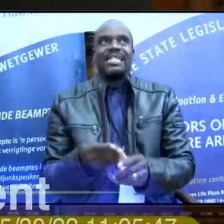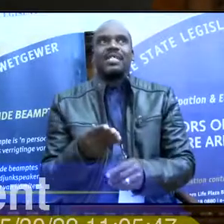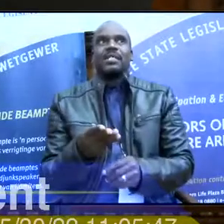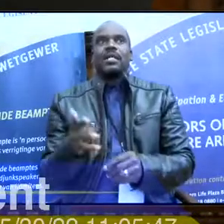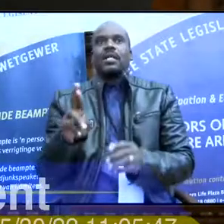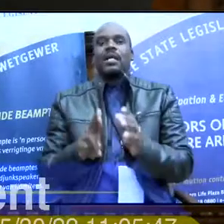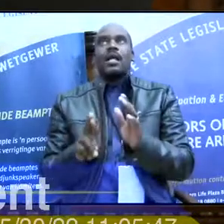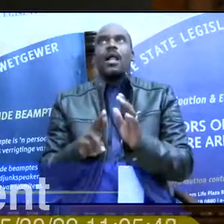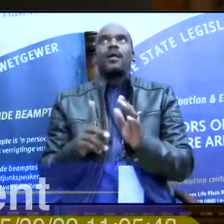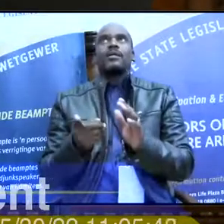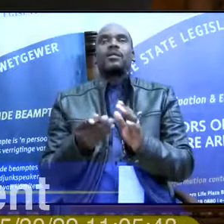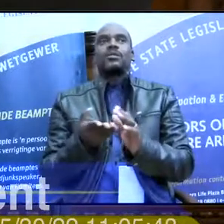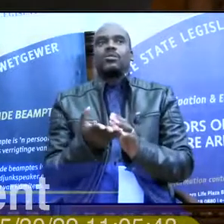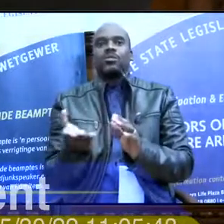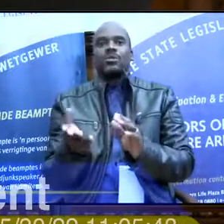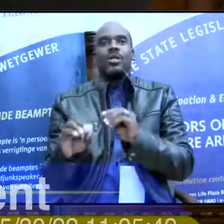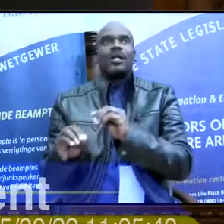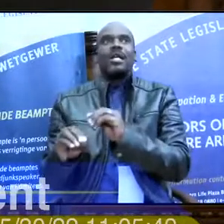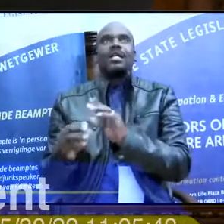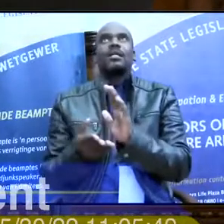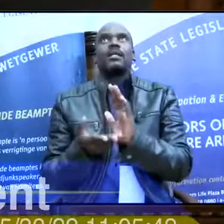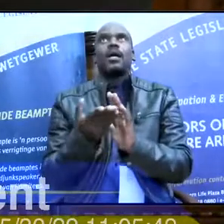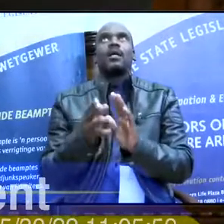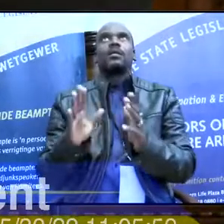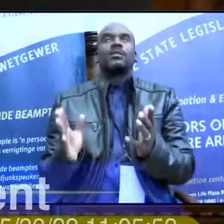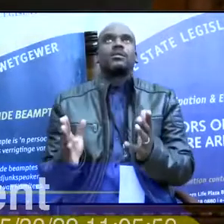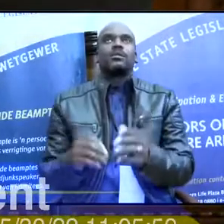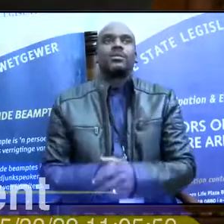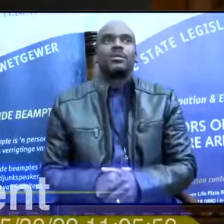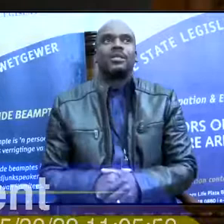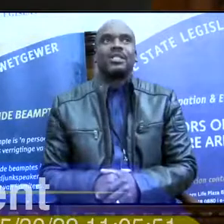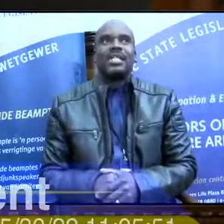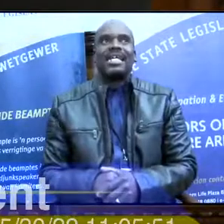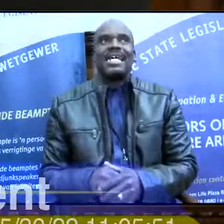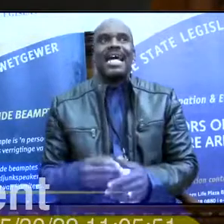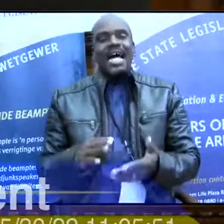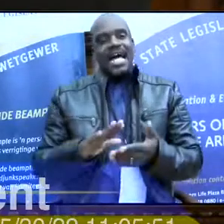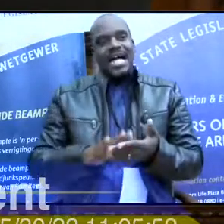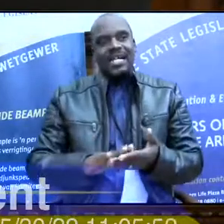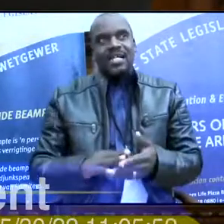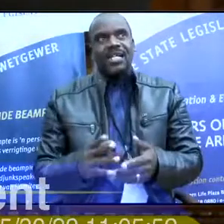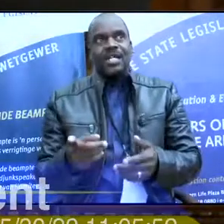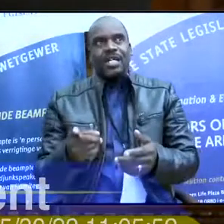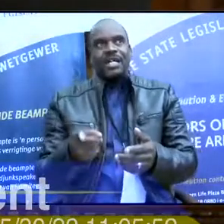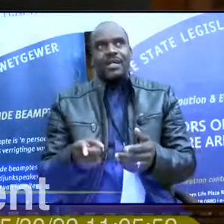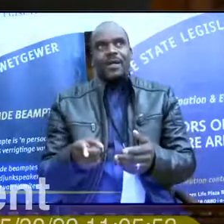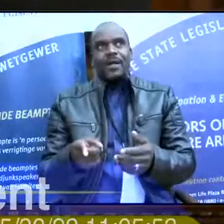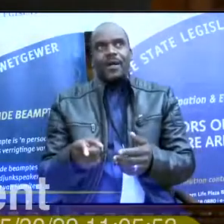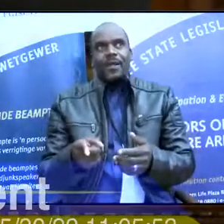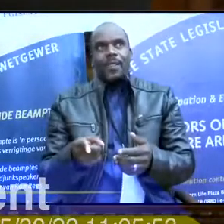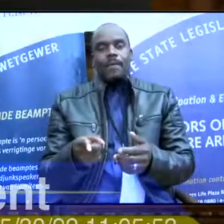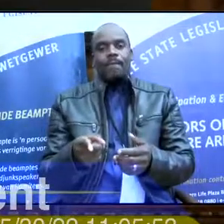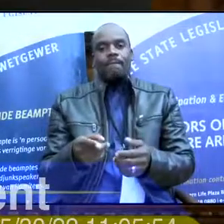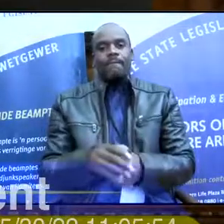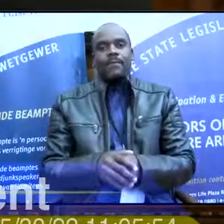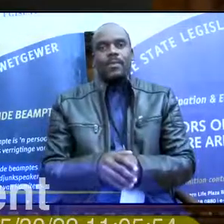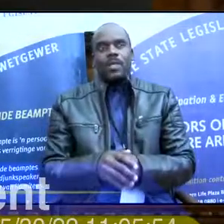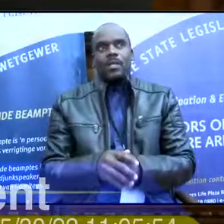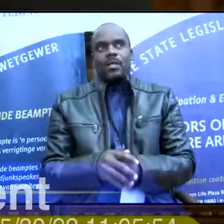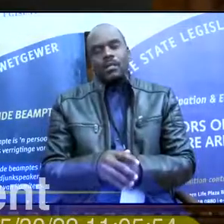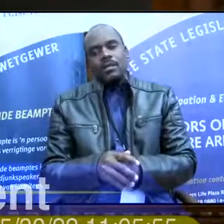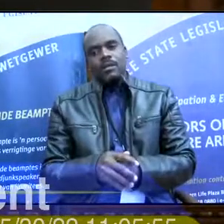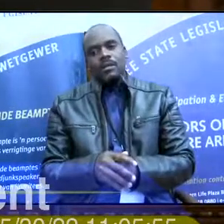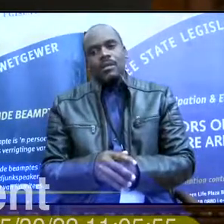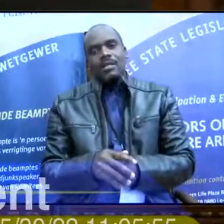africa in terms of the inflation rates that have just increased an average of 3.9 percent in advanced economies